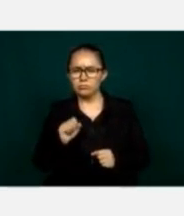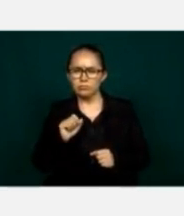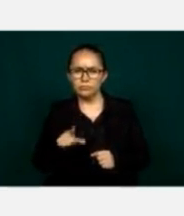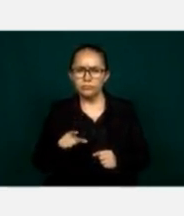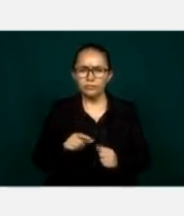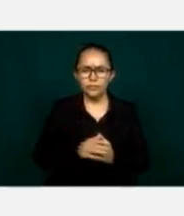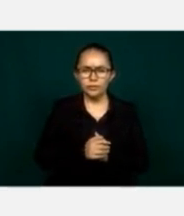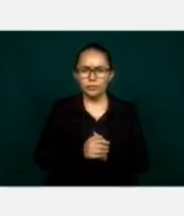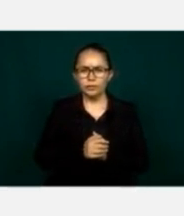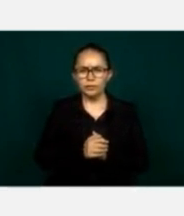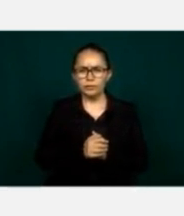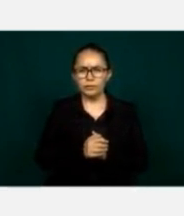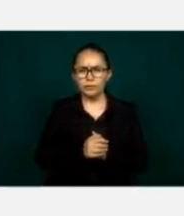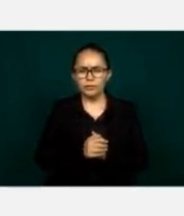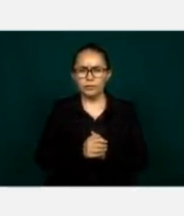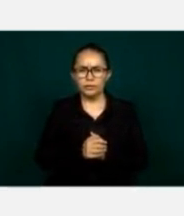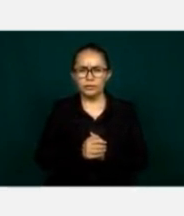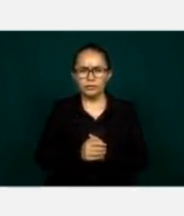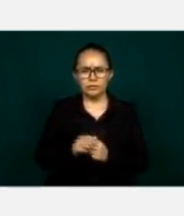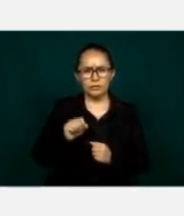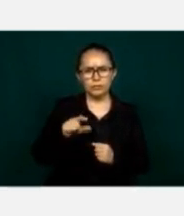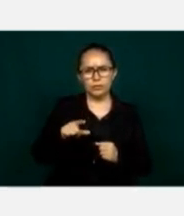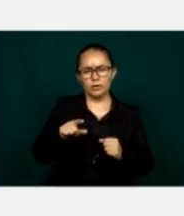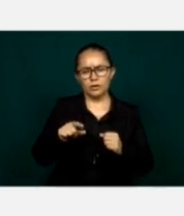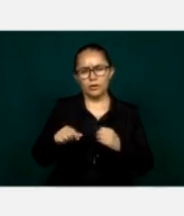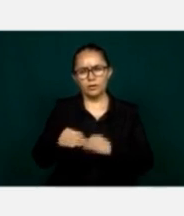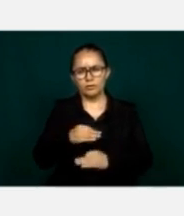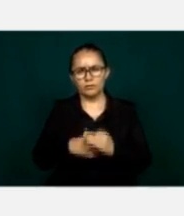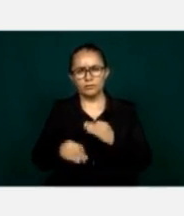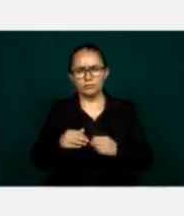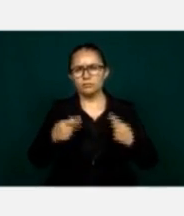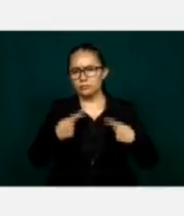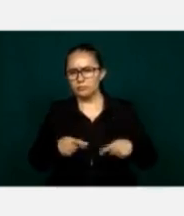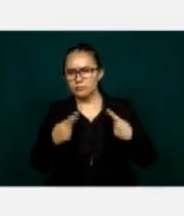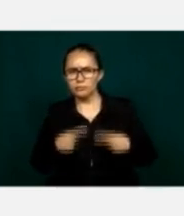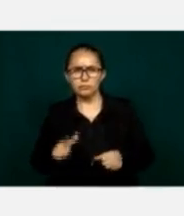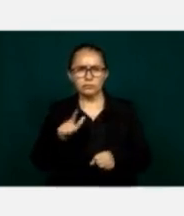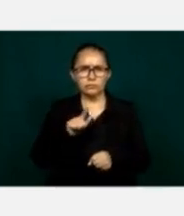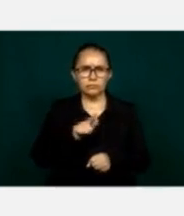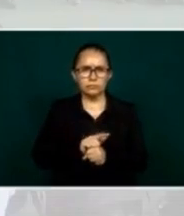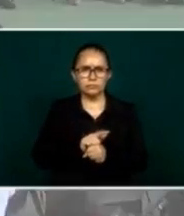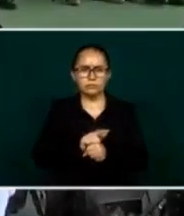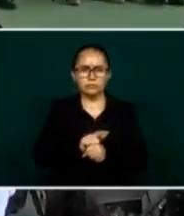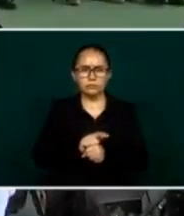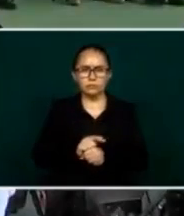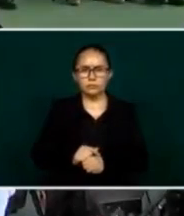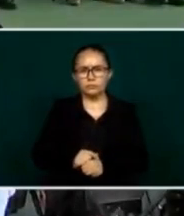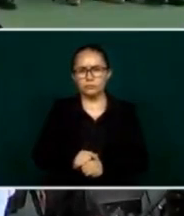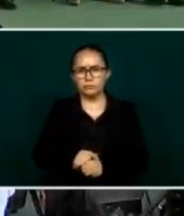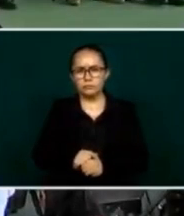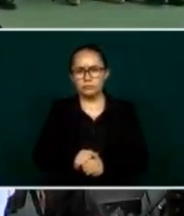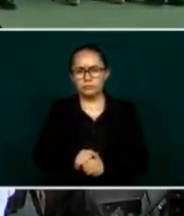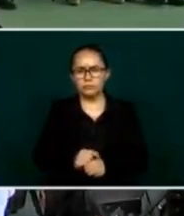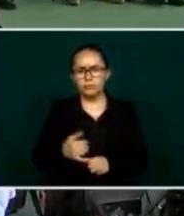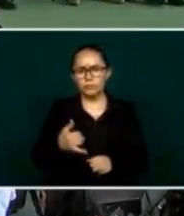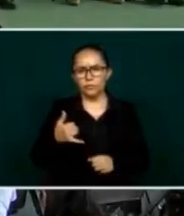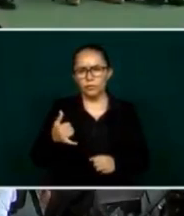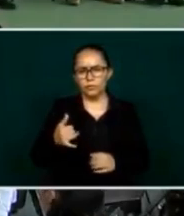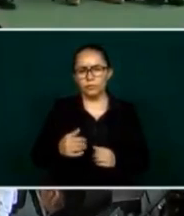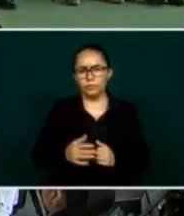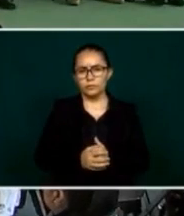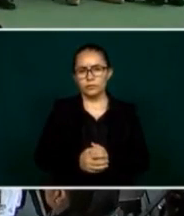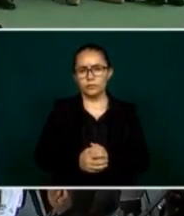Solamente tres autoridades civiles y una a personal militar. Dentro, so they're showing. Por favor,